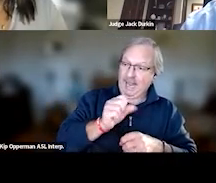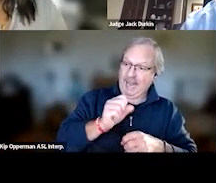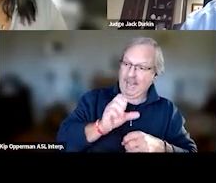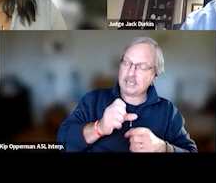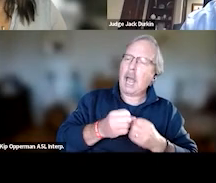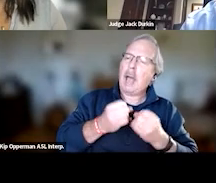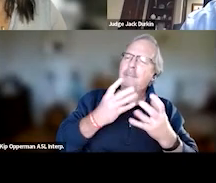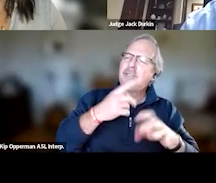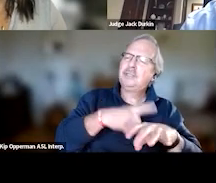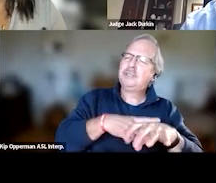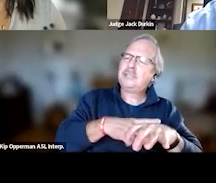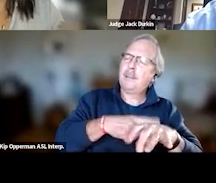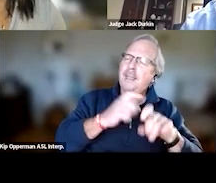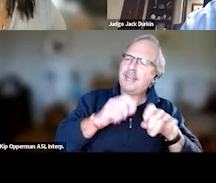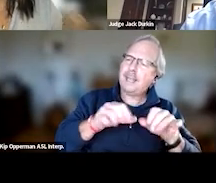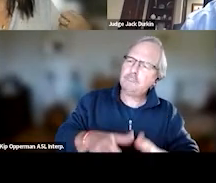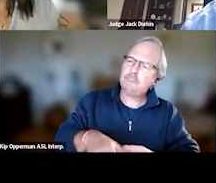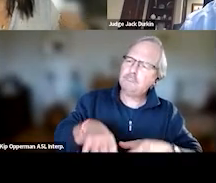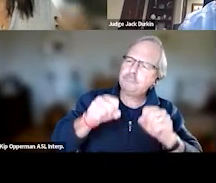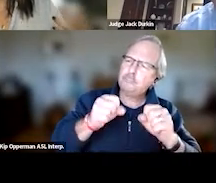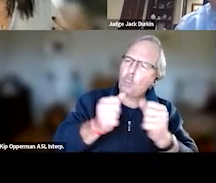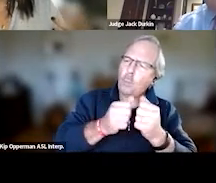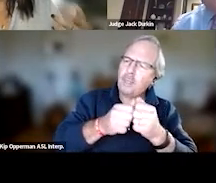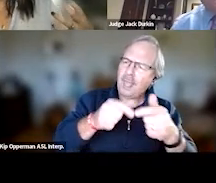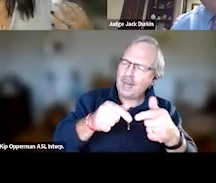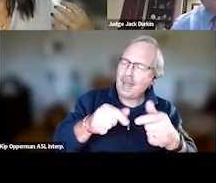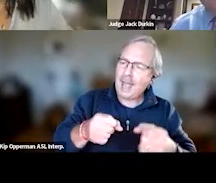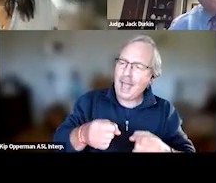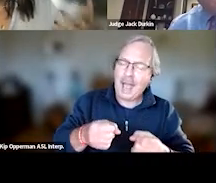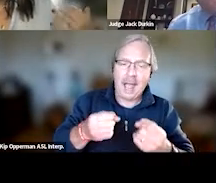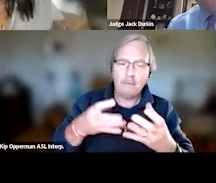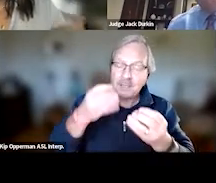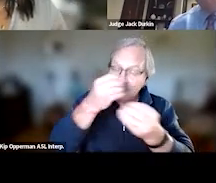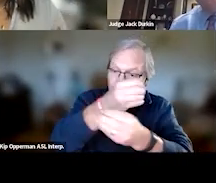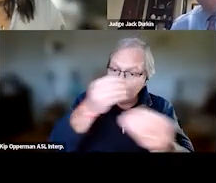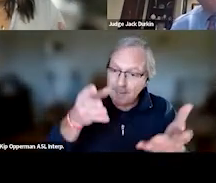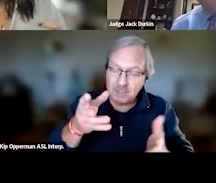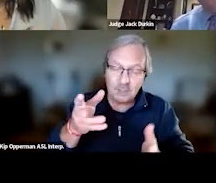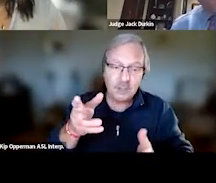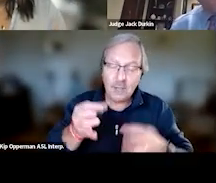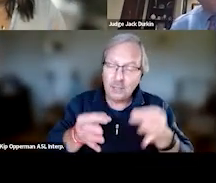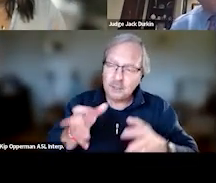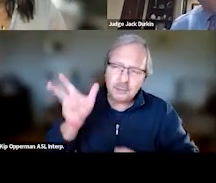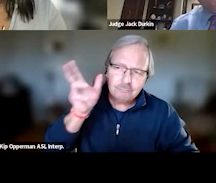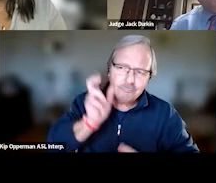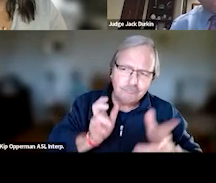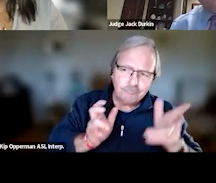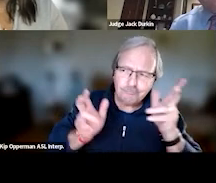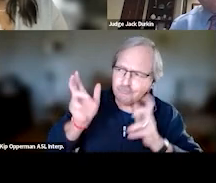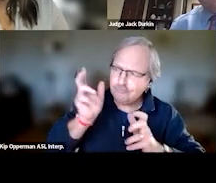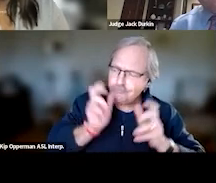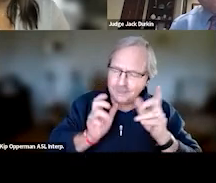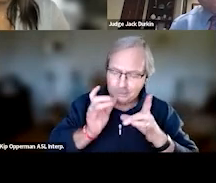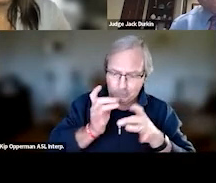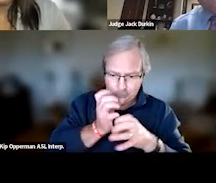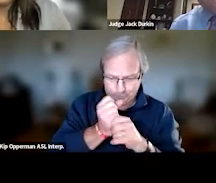have to spend with cases and how much information judges are hearing and absorbing in such a condensed period